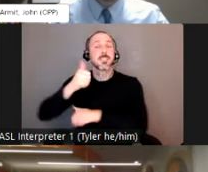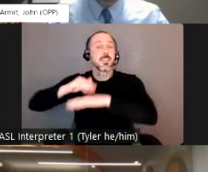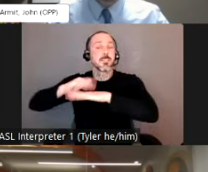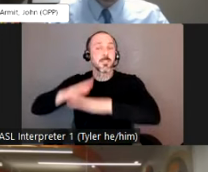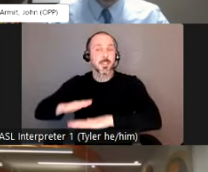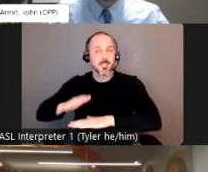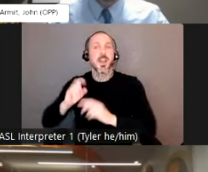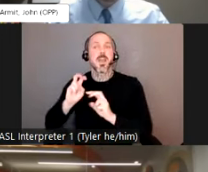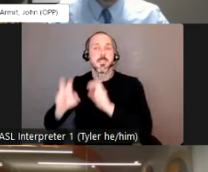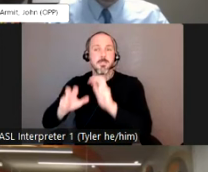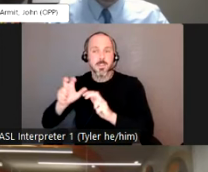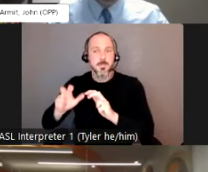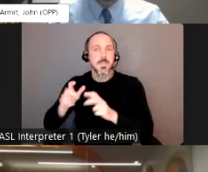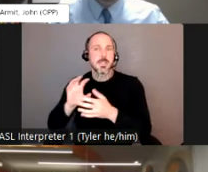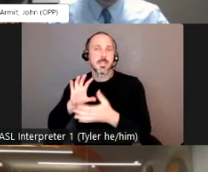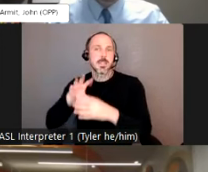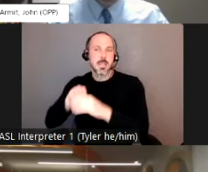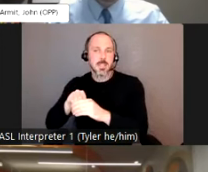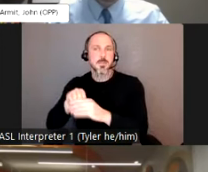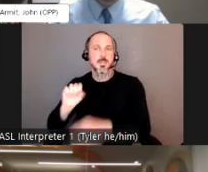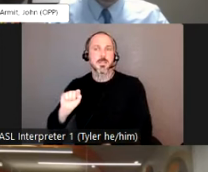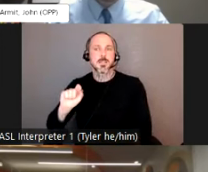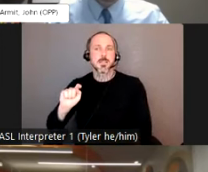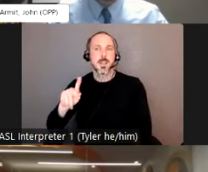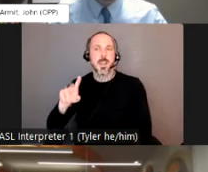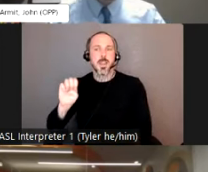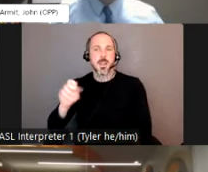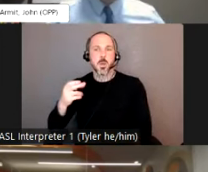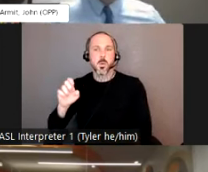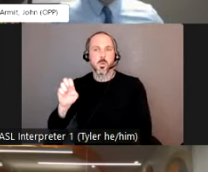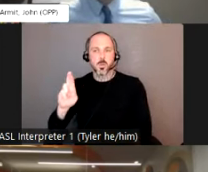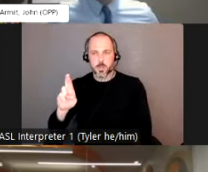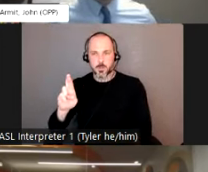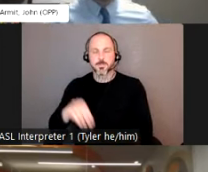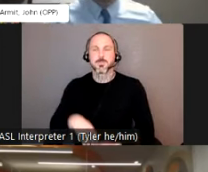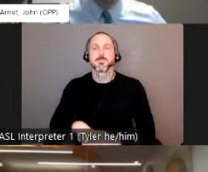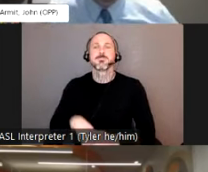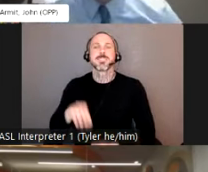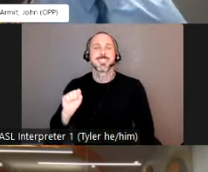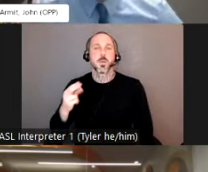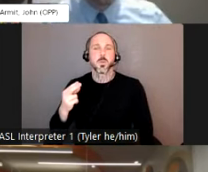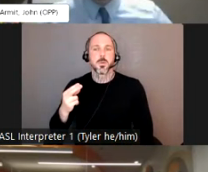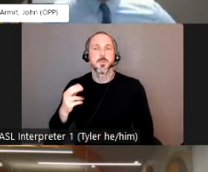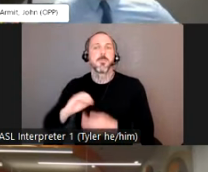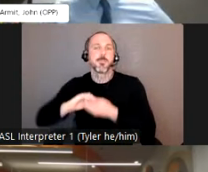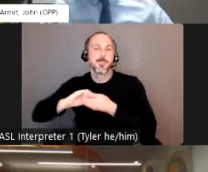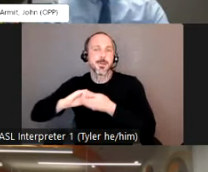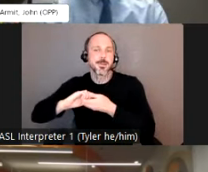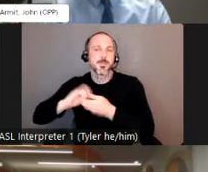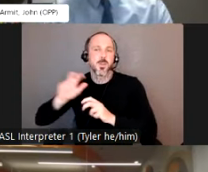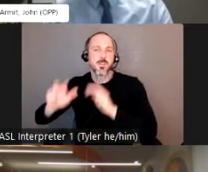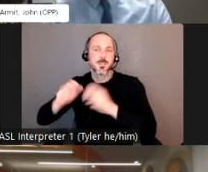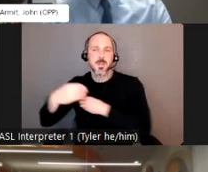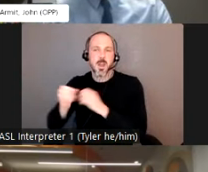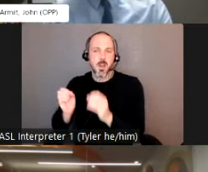engagement stakeholder with Stakeholder. She works in stakeholder partnerships with the investment office at the